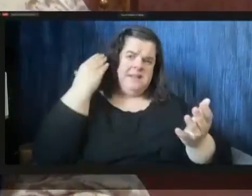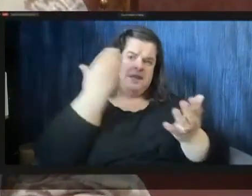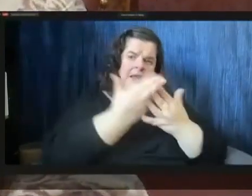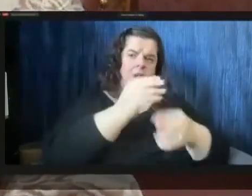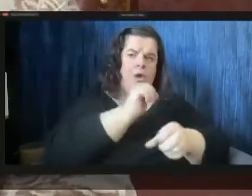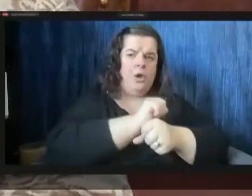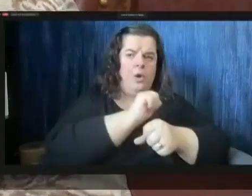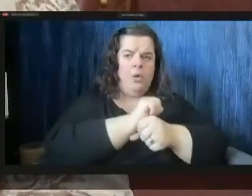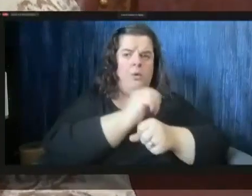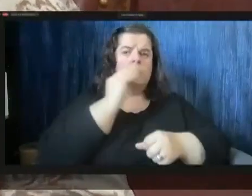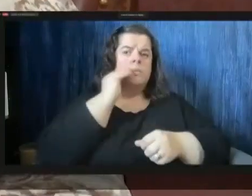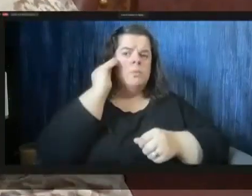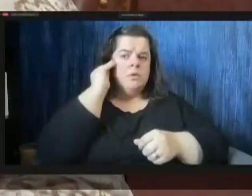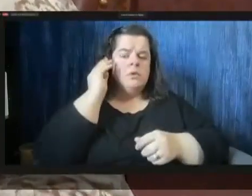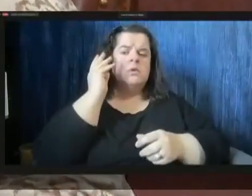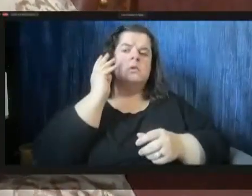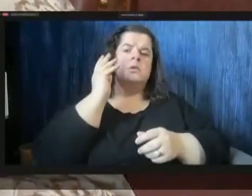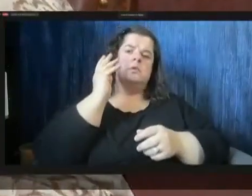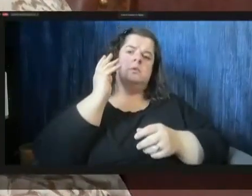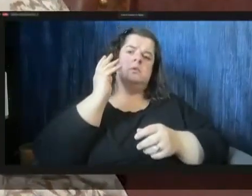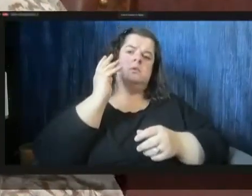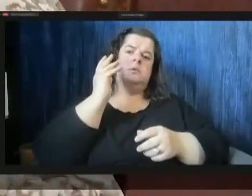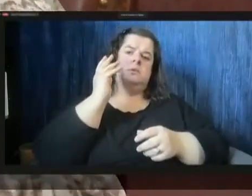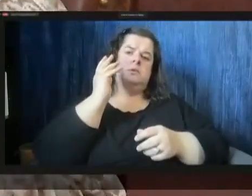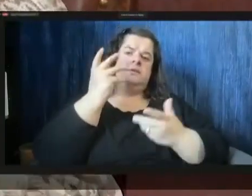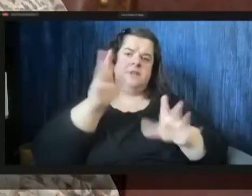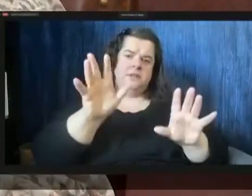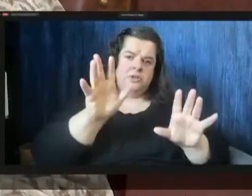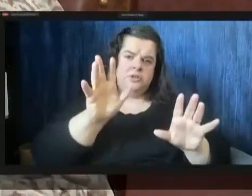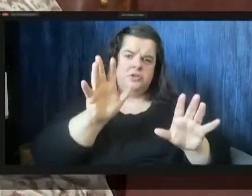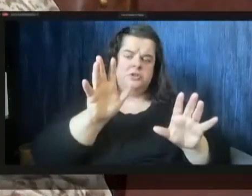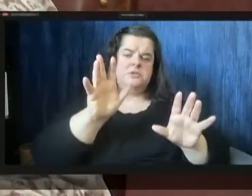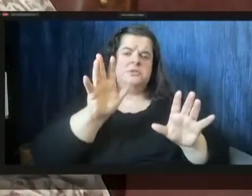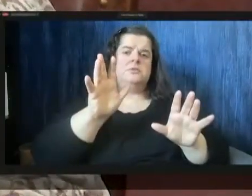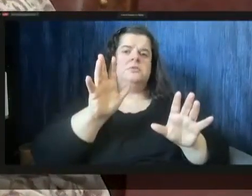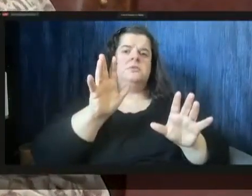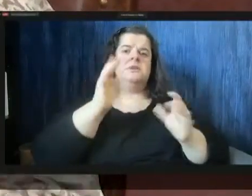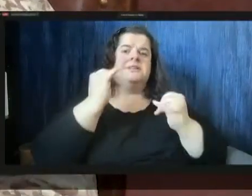hill. Now we're going to put a music